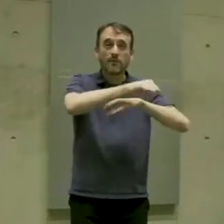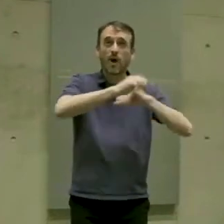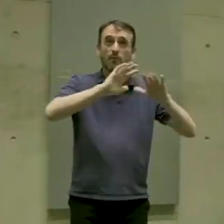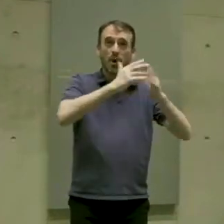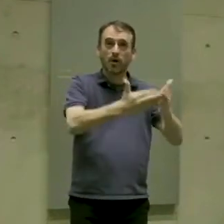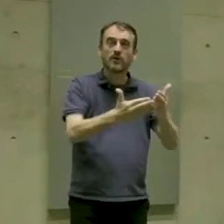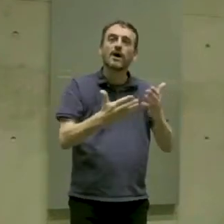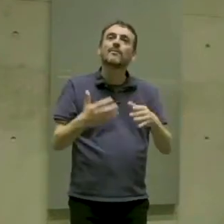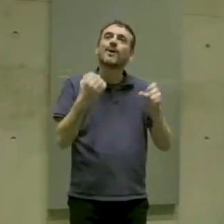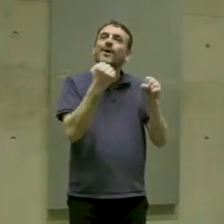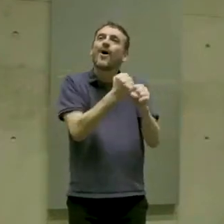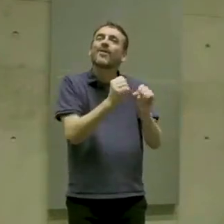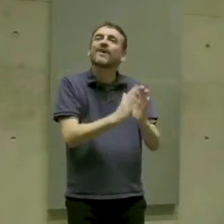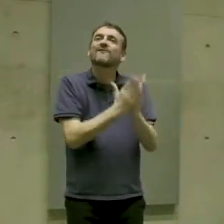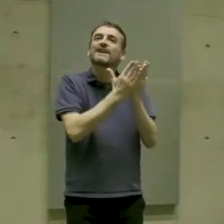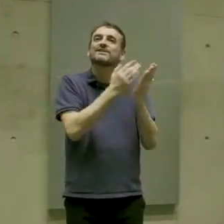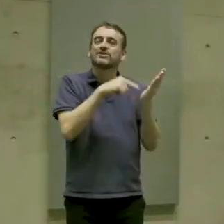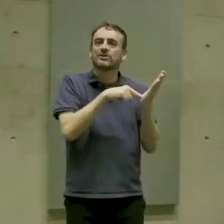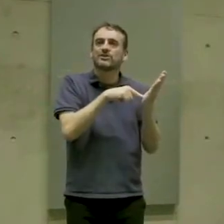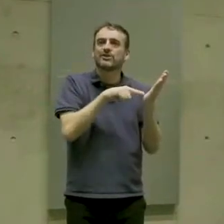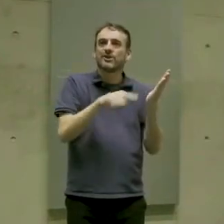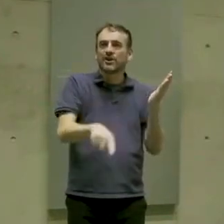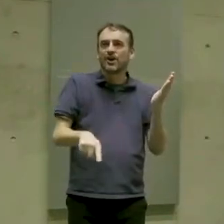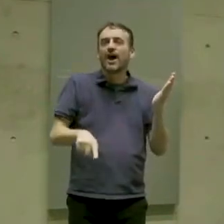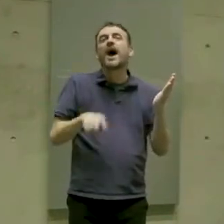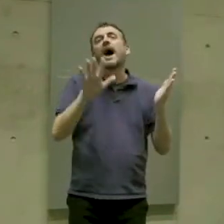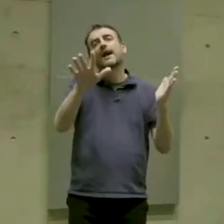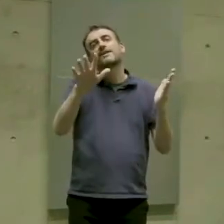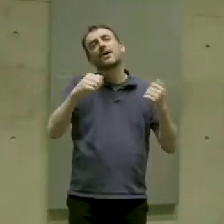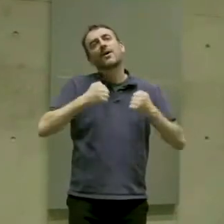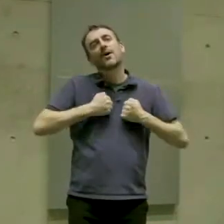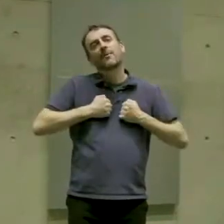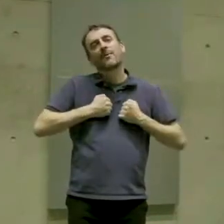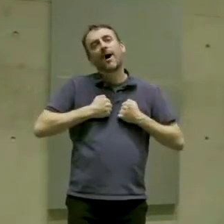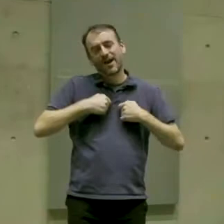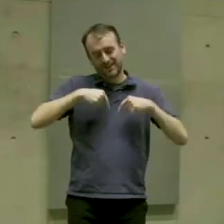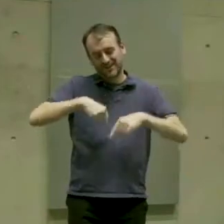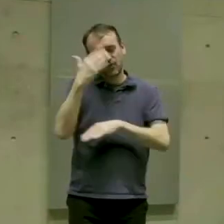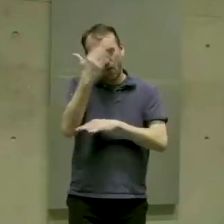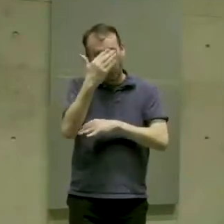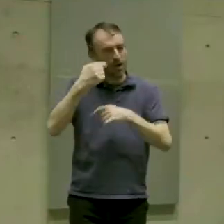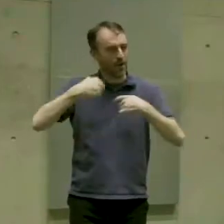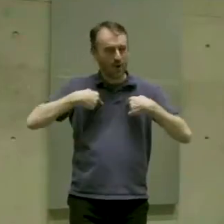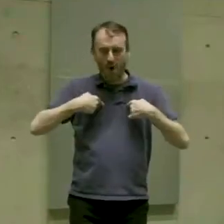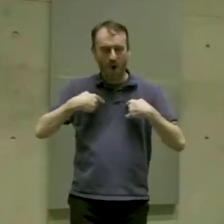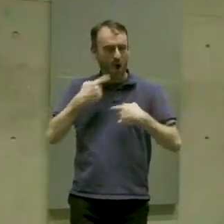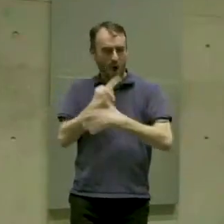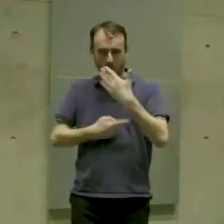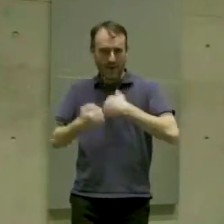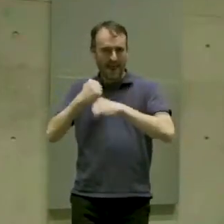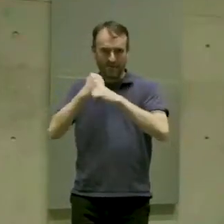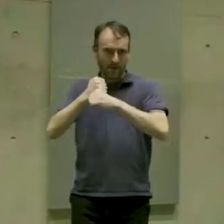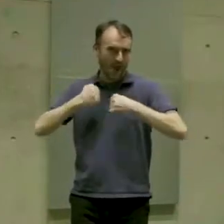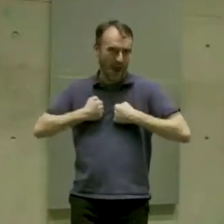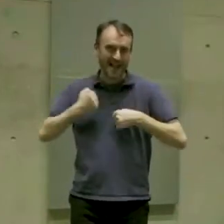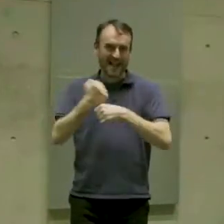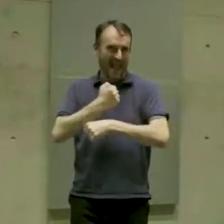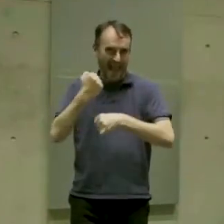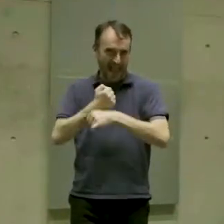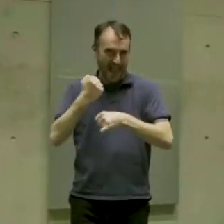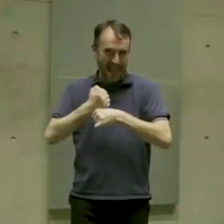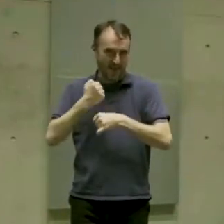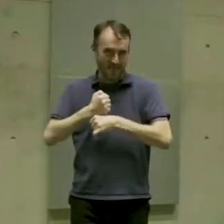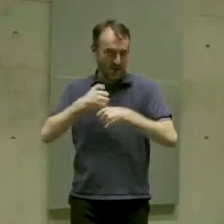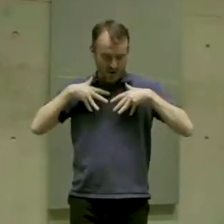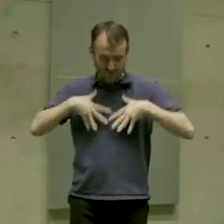Also, I promise this whole talk is not just a big advert for White Dresses on Branches, although it is free on itch and it will take only 20 minutes out of